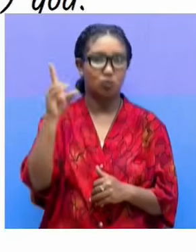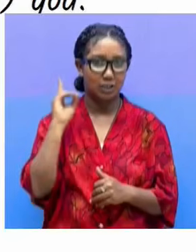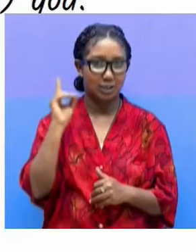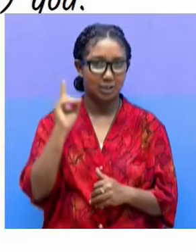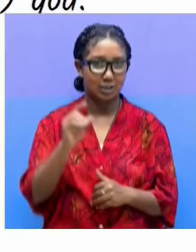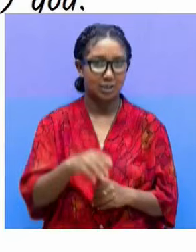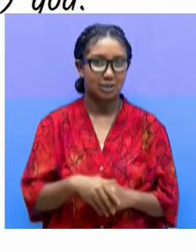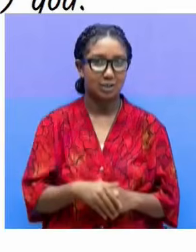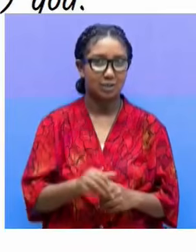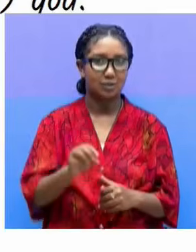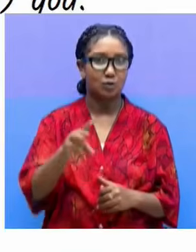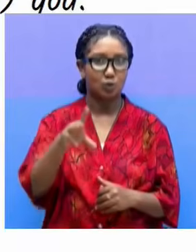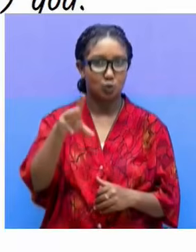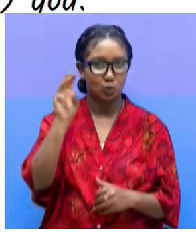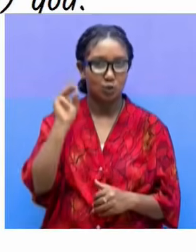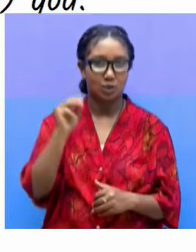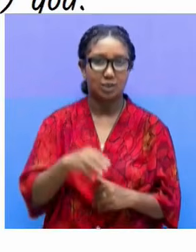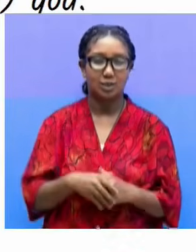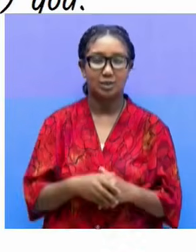We